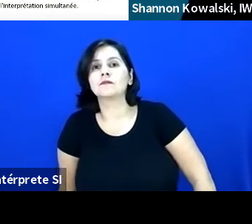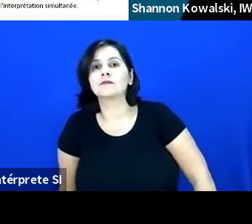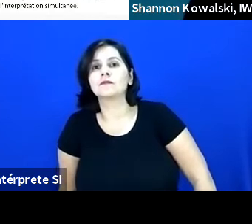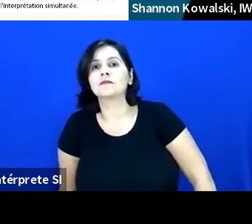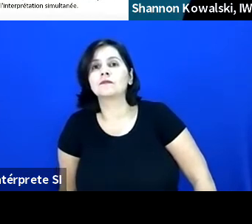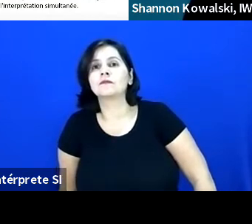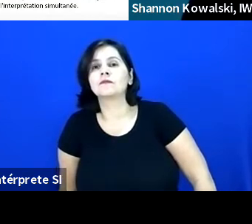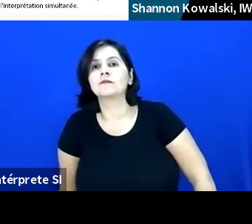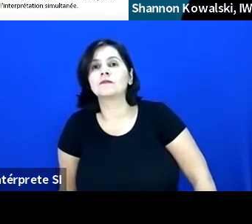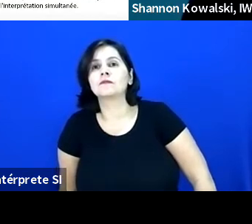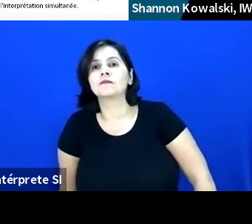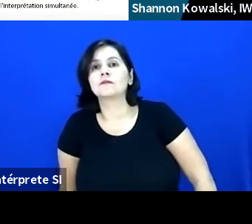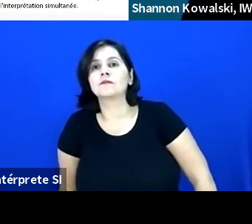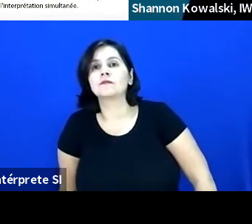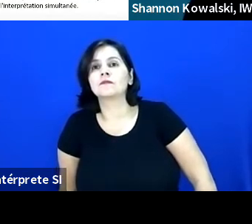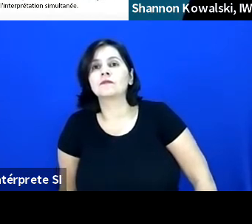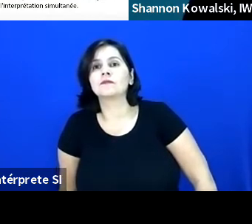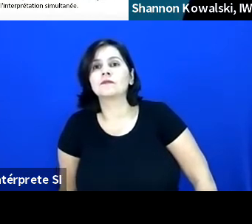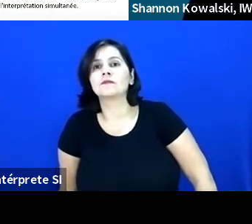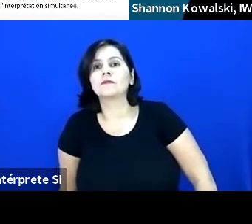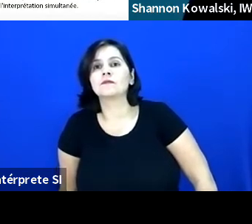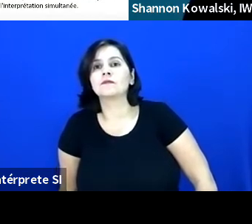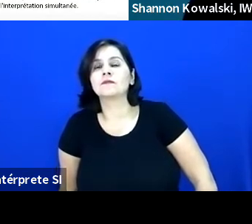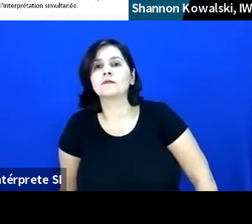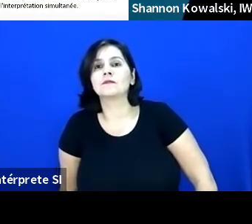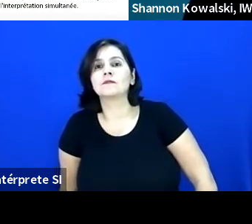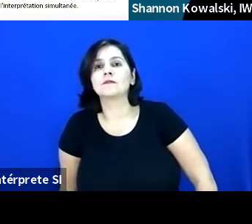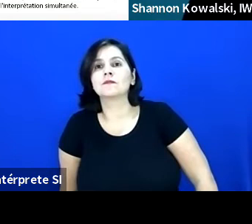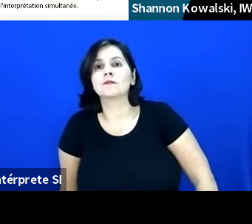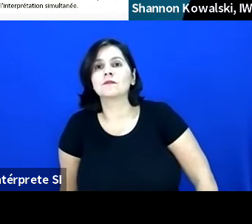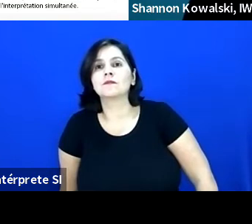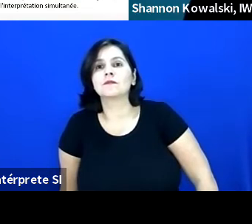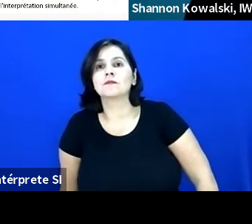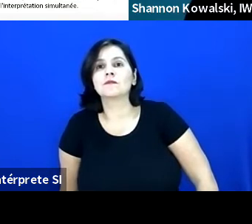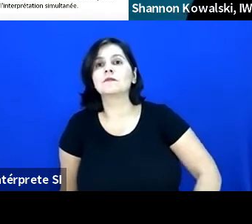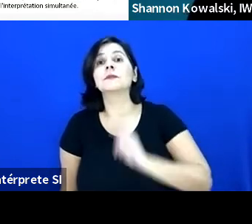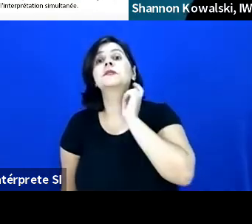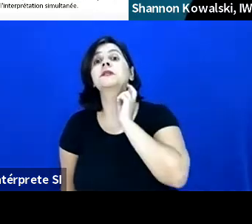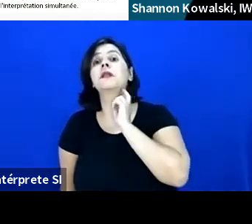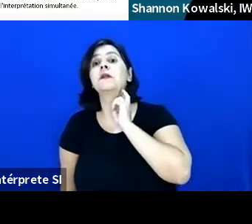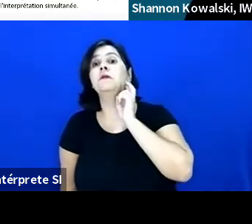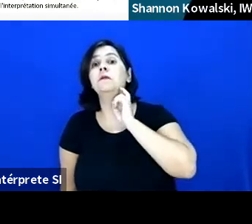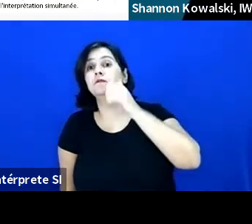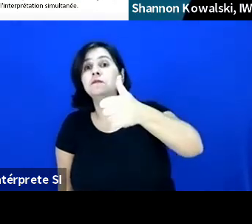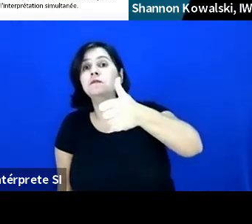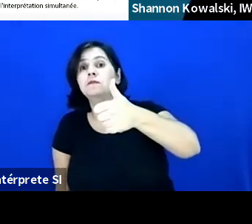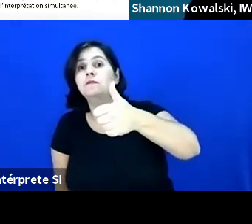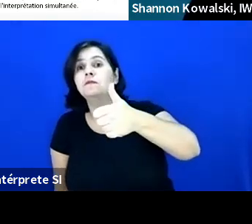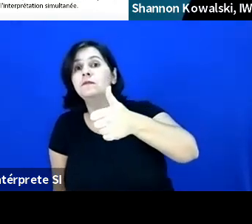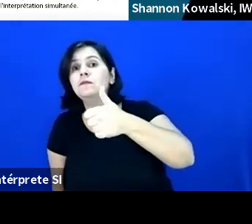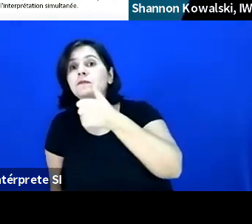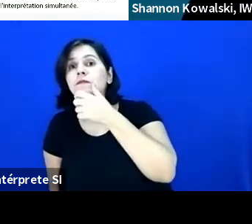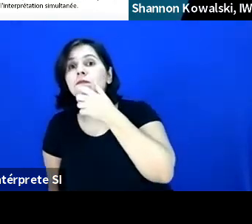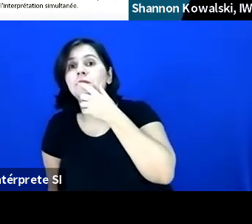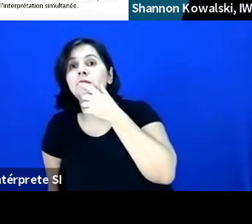Sí. Muchas gracias. Mejor. Bienvenida. Entonces estaremos empezando en 15